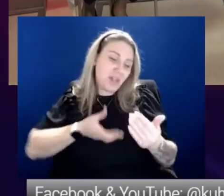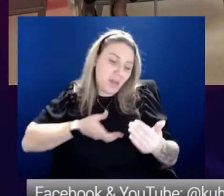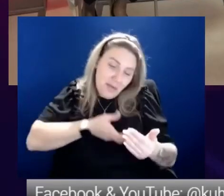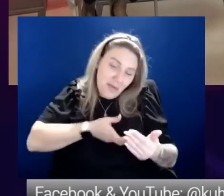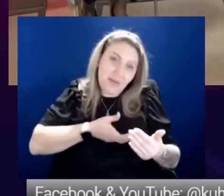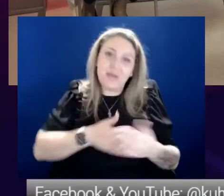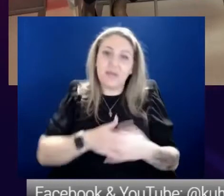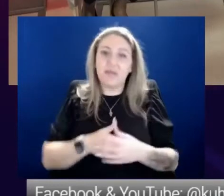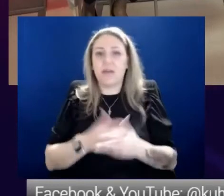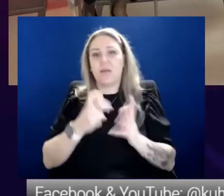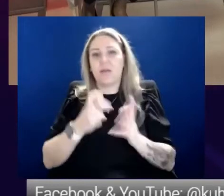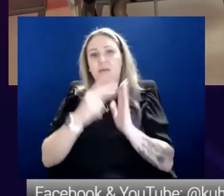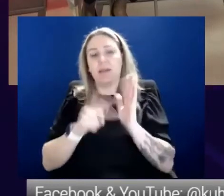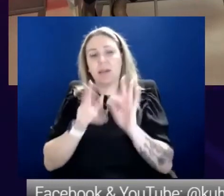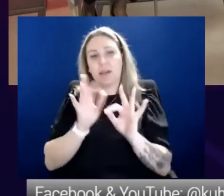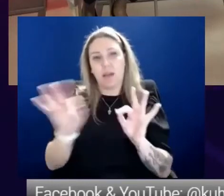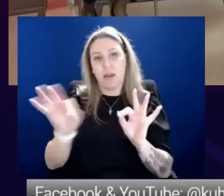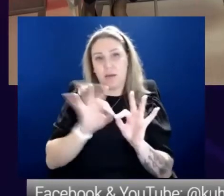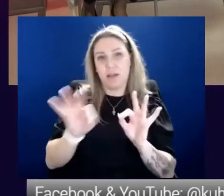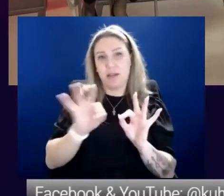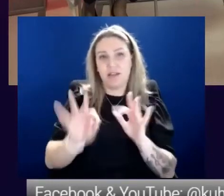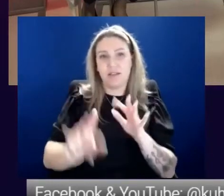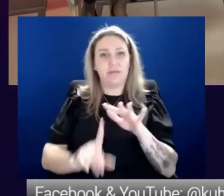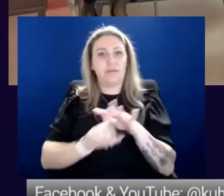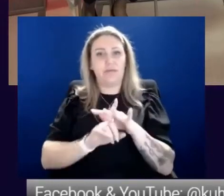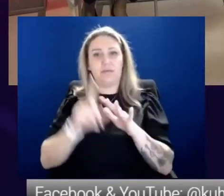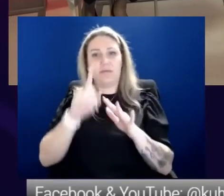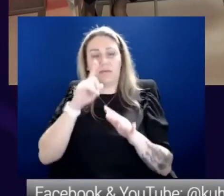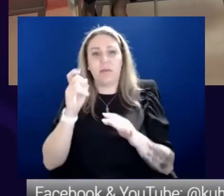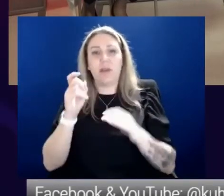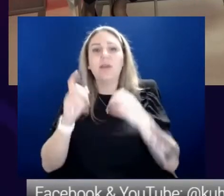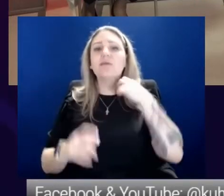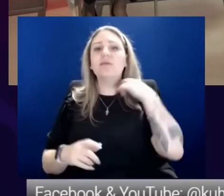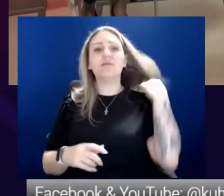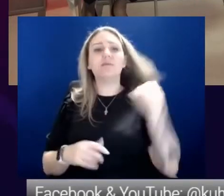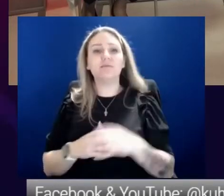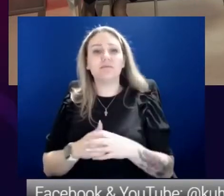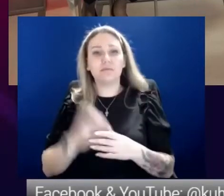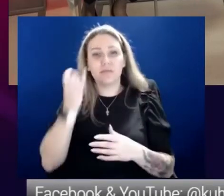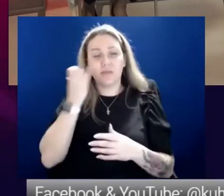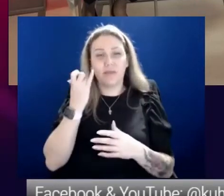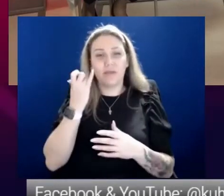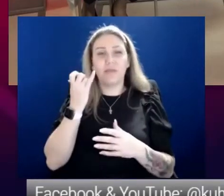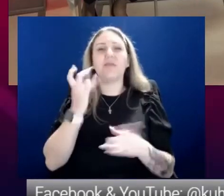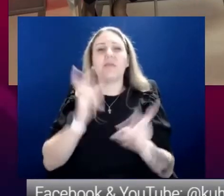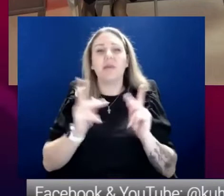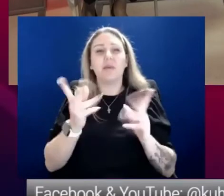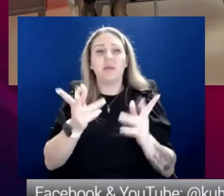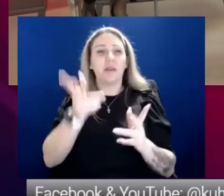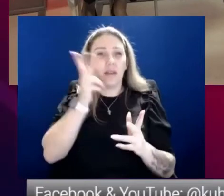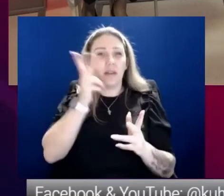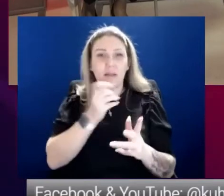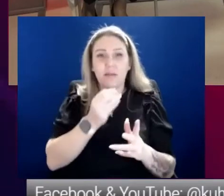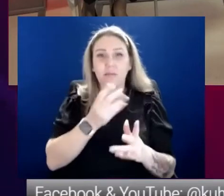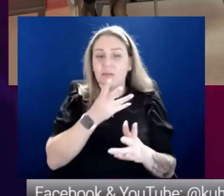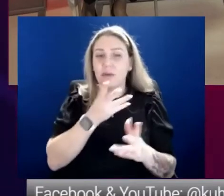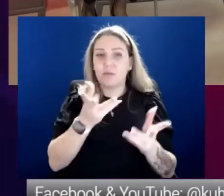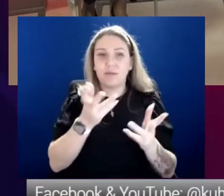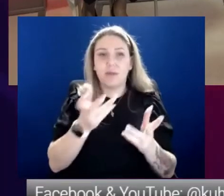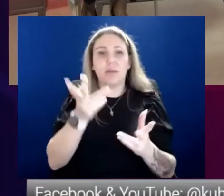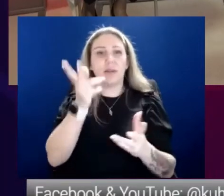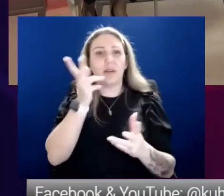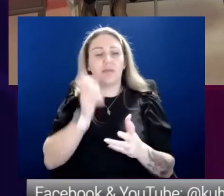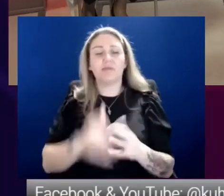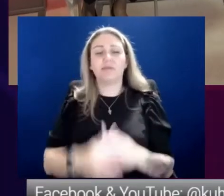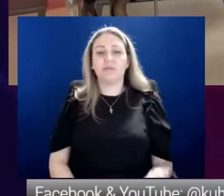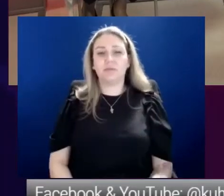some comments that are coming in, because I think if people want to be heard, and moms want to be heard, and parents want to be heard. So, and